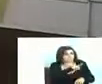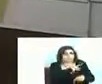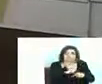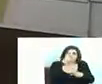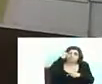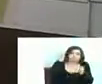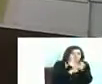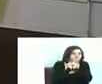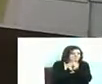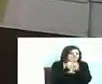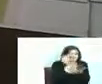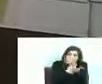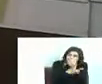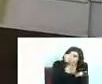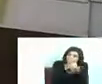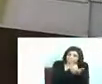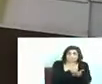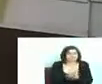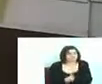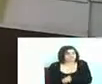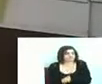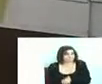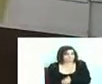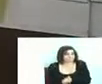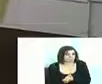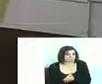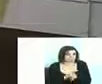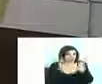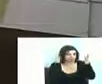together. Amen.